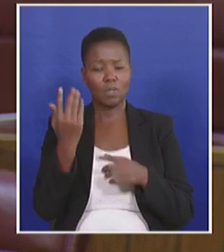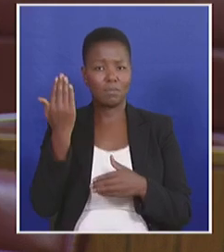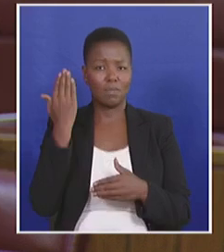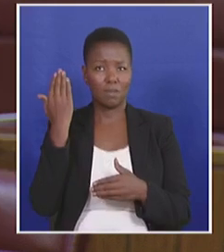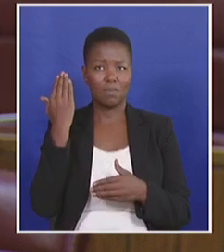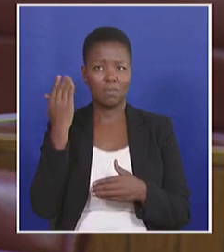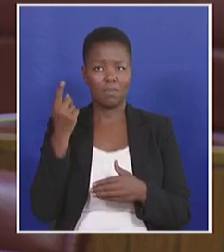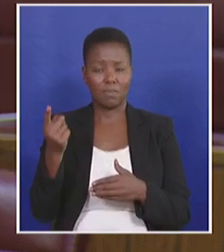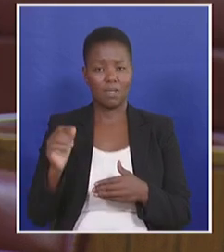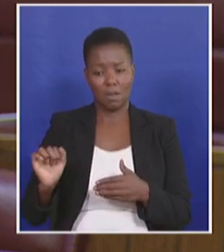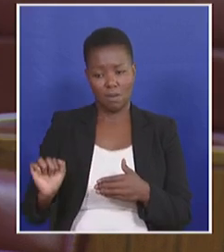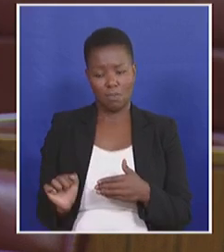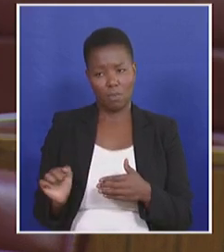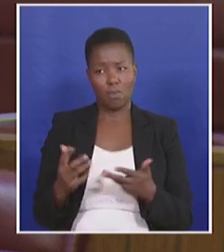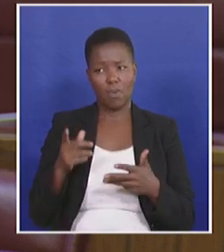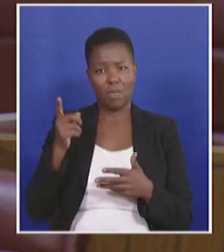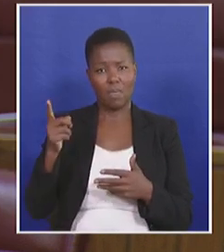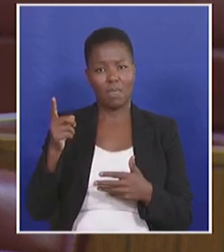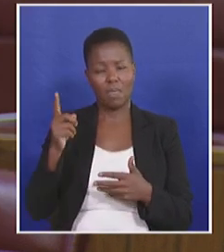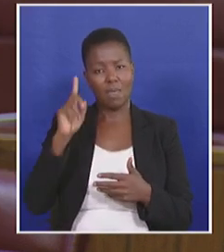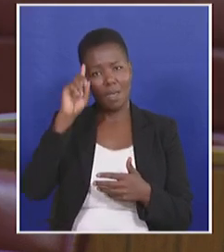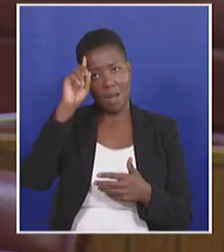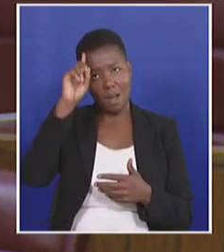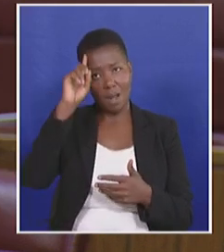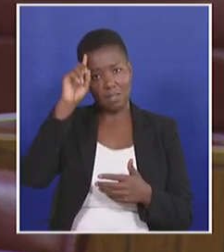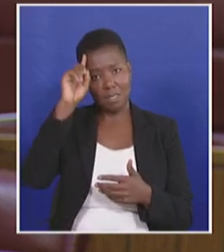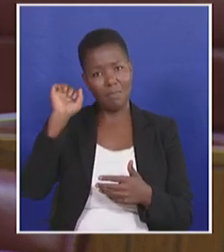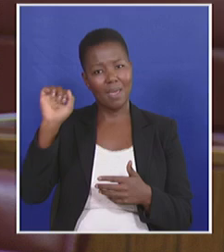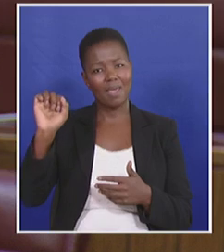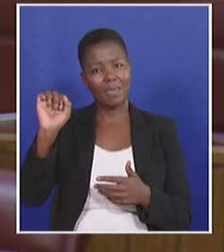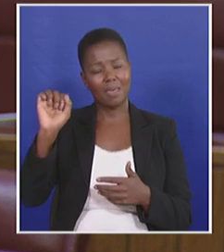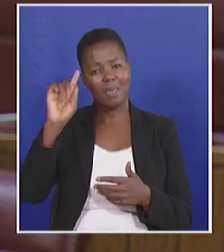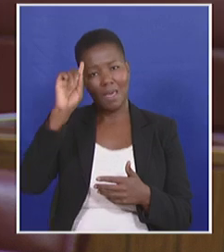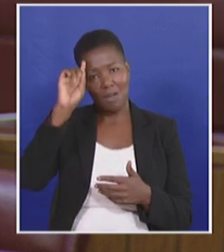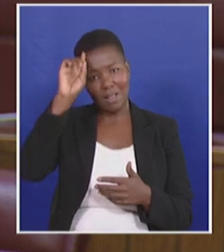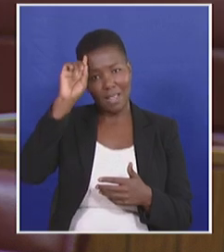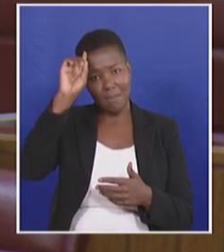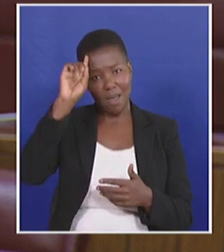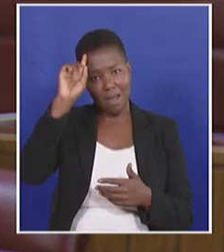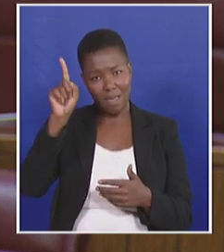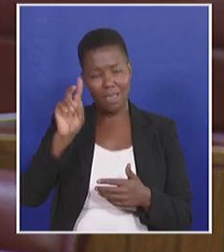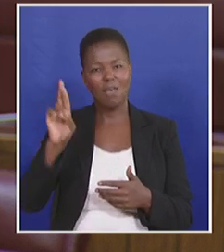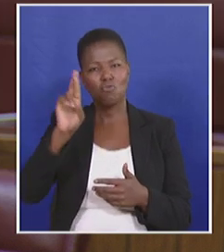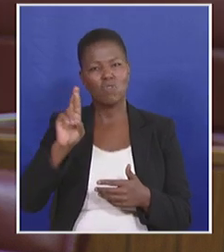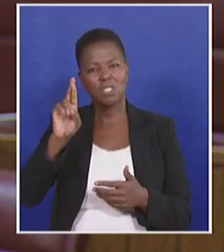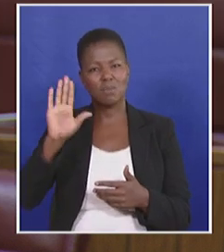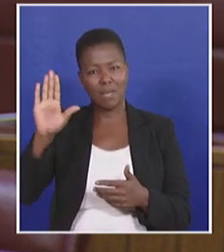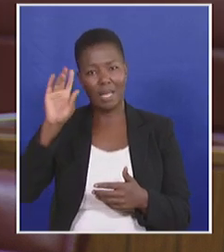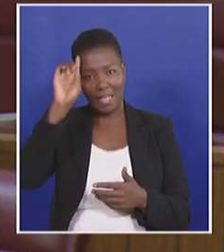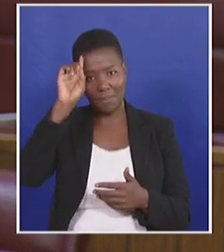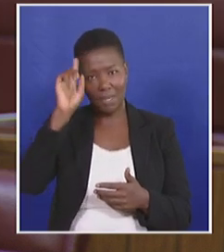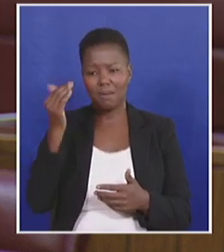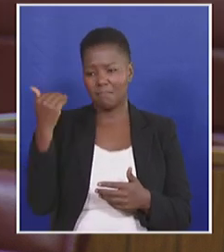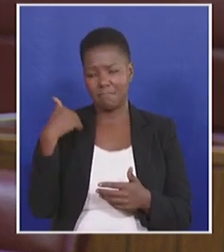a boy in Tlhabane location in Northwest Bojanala region, Rustenburg municipality,